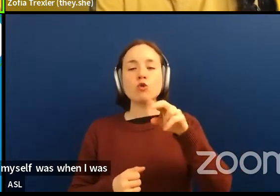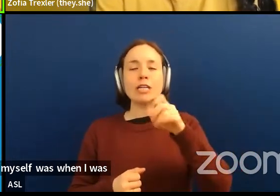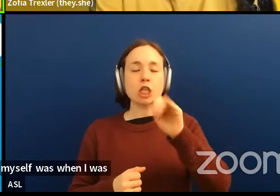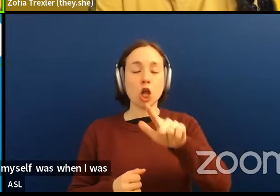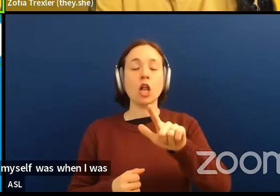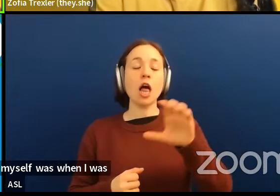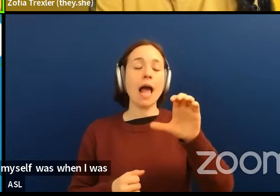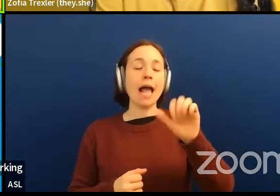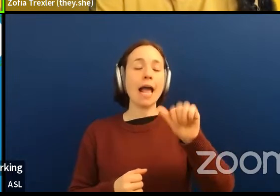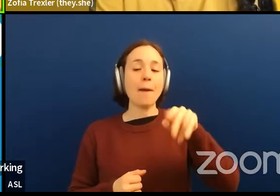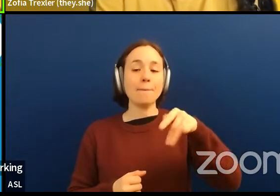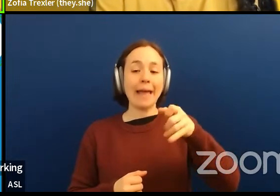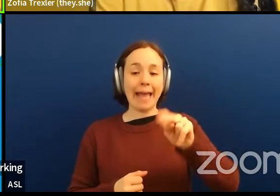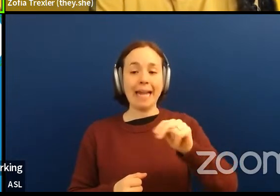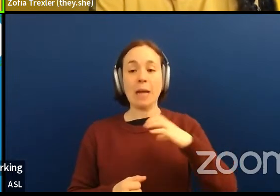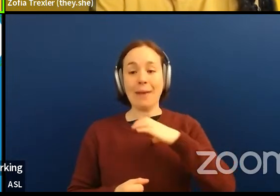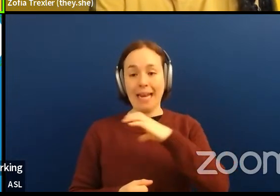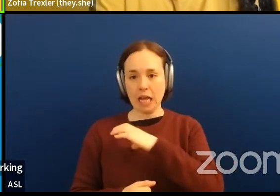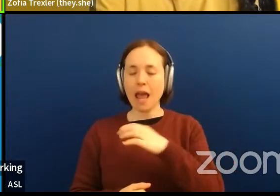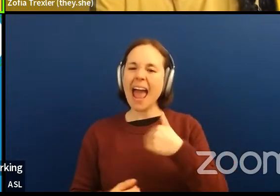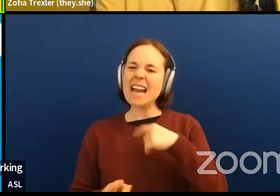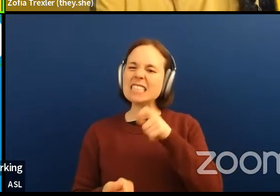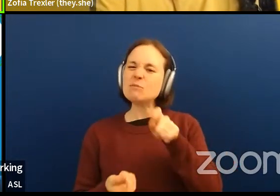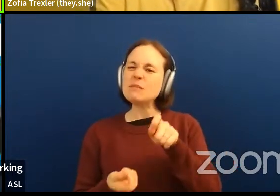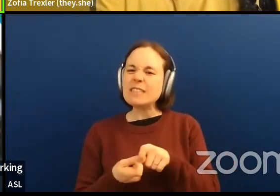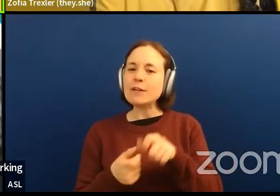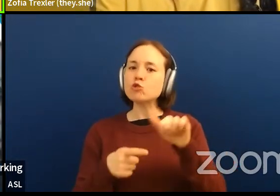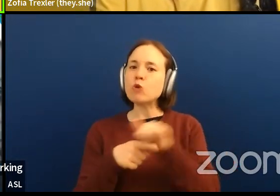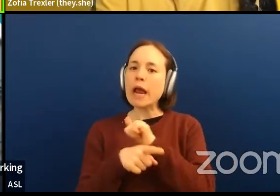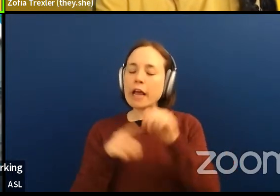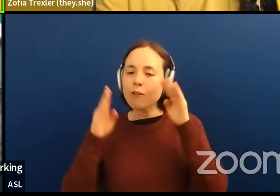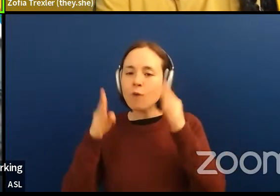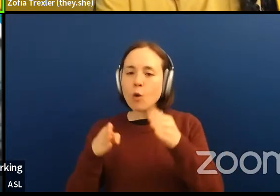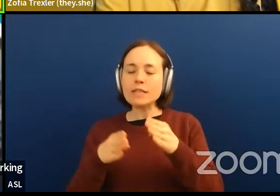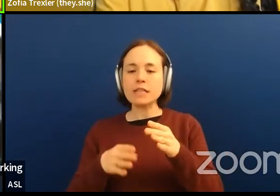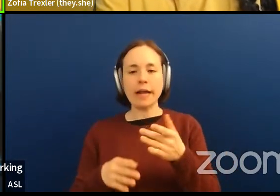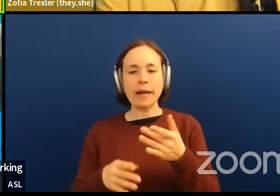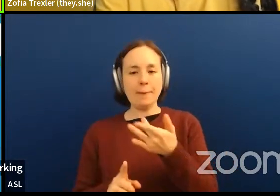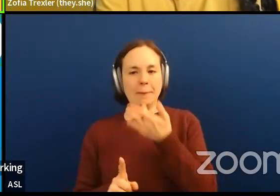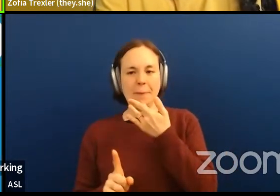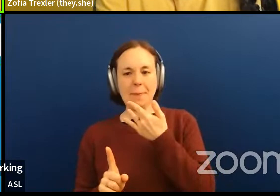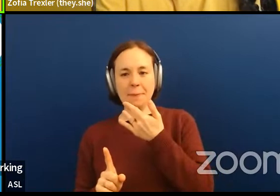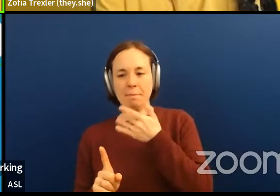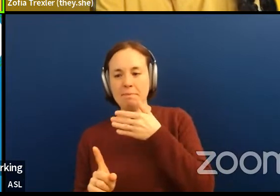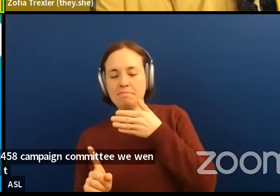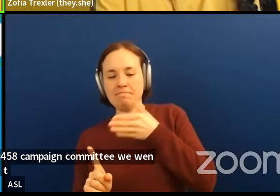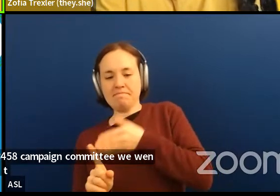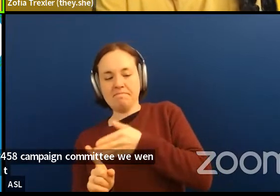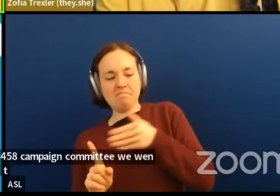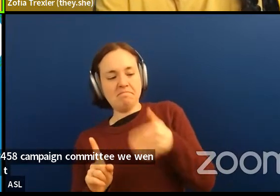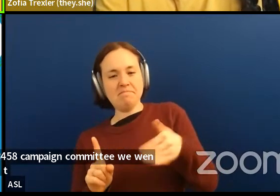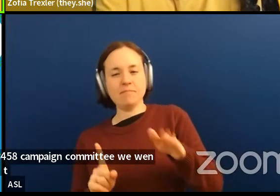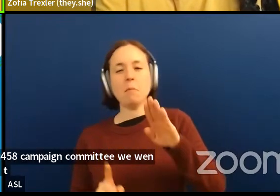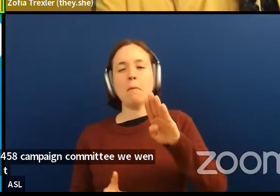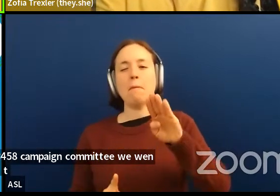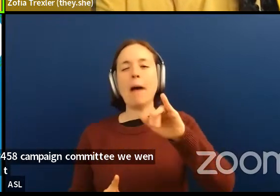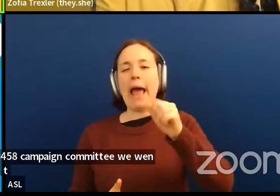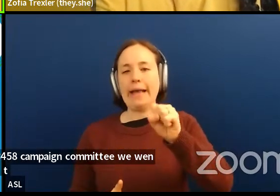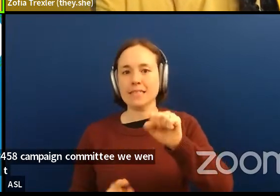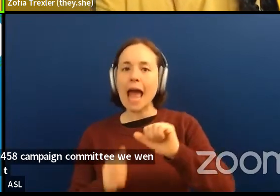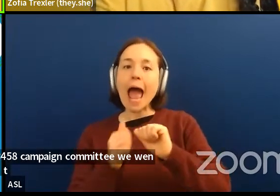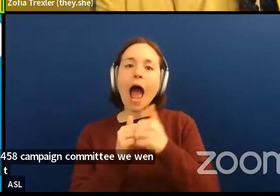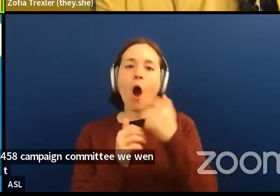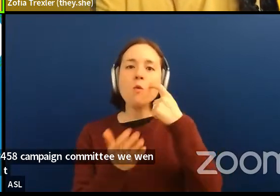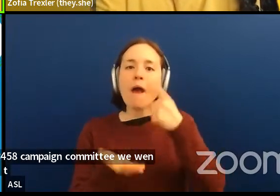this training that specifically focused on biases and how to recognize that each